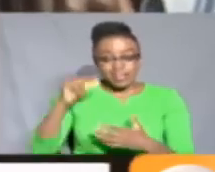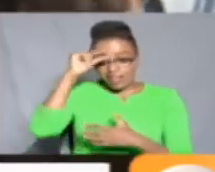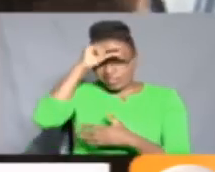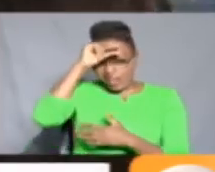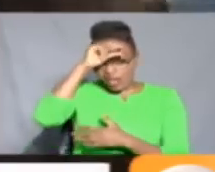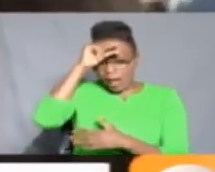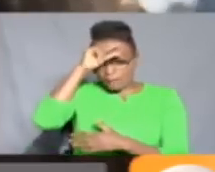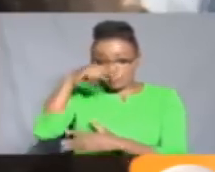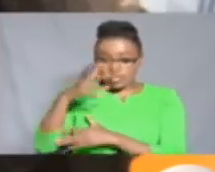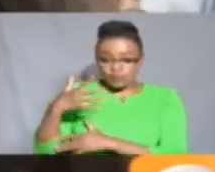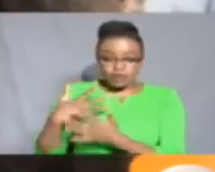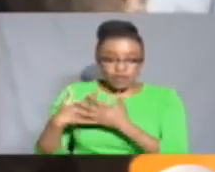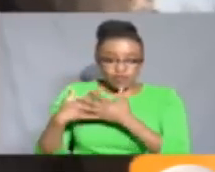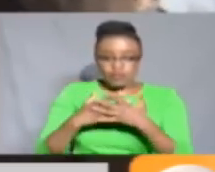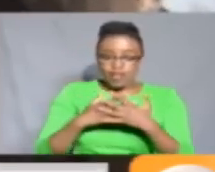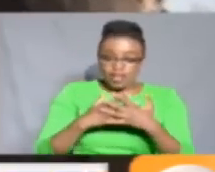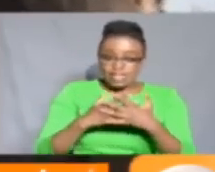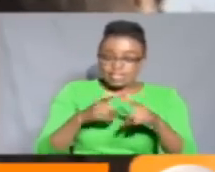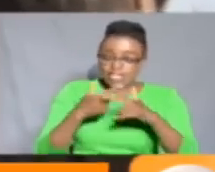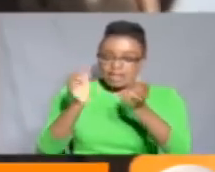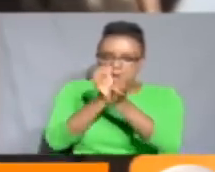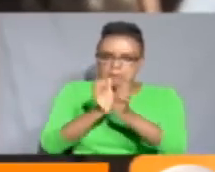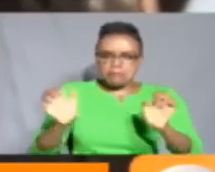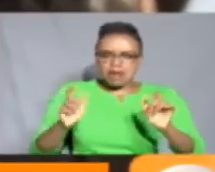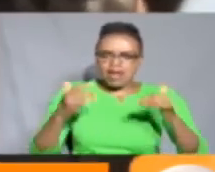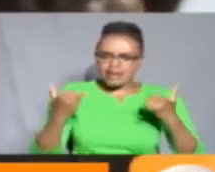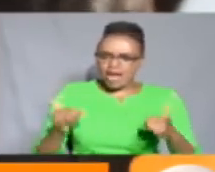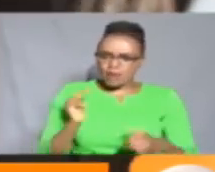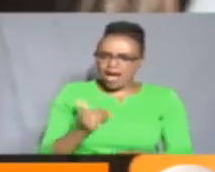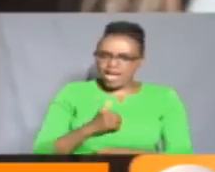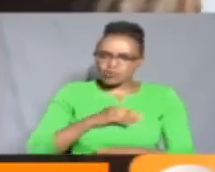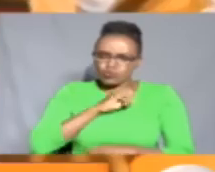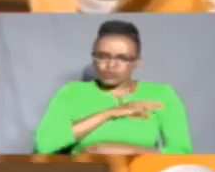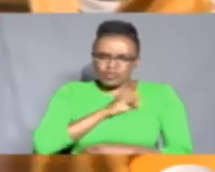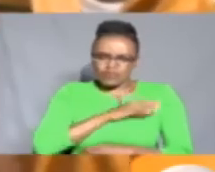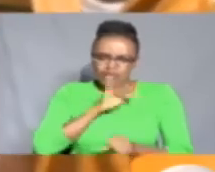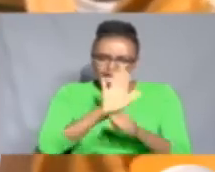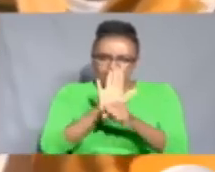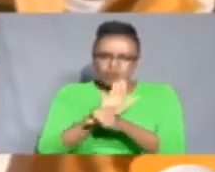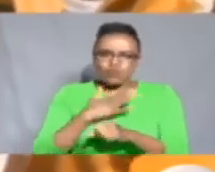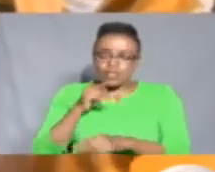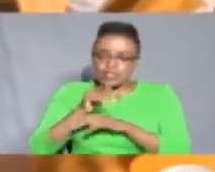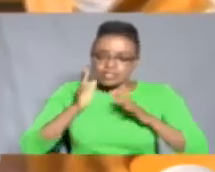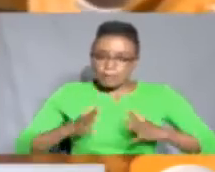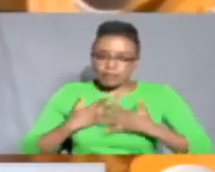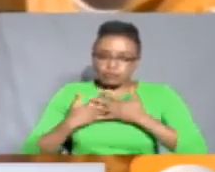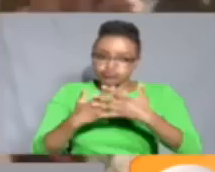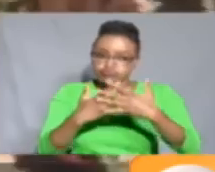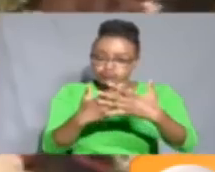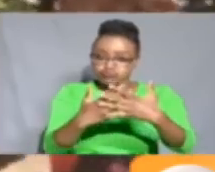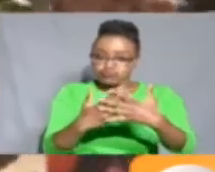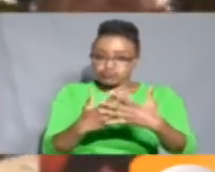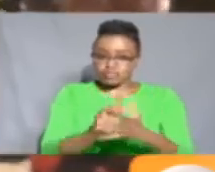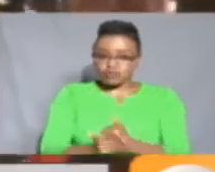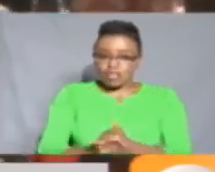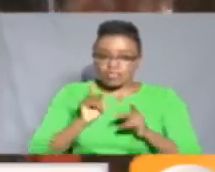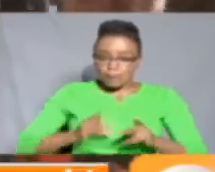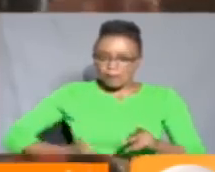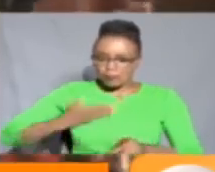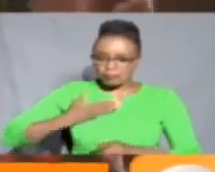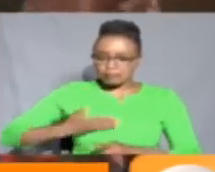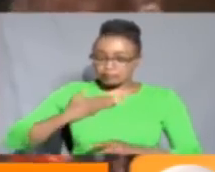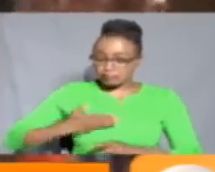Serikali alichukua mtu mpaka Chebunya akaachilia sasa tuko na woga sana anataka mtu akamatwe na ashikwe. Angry